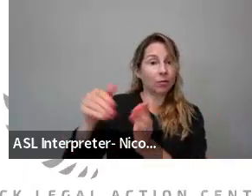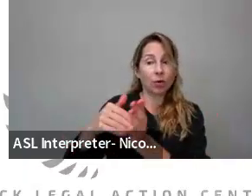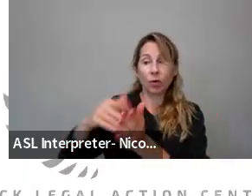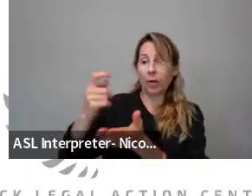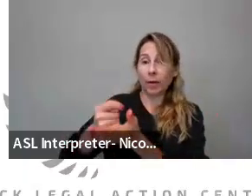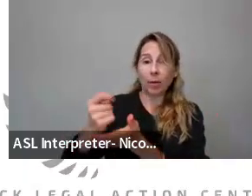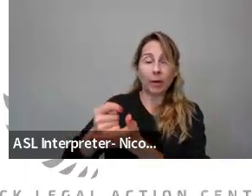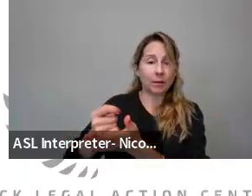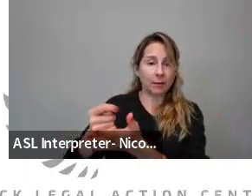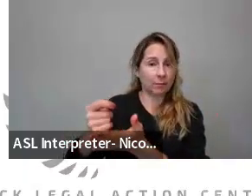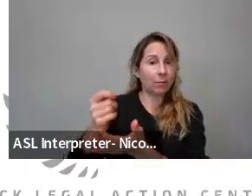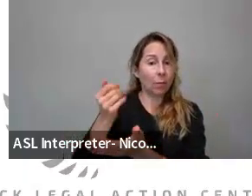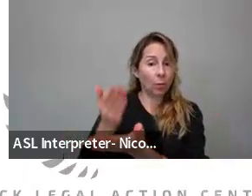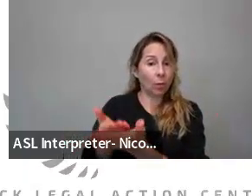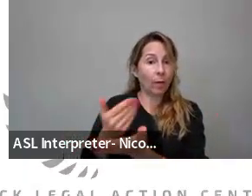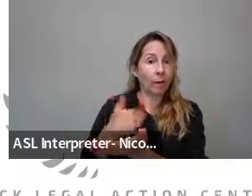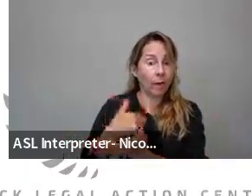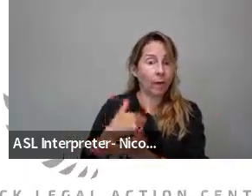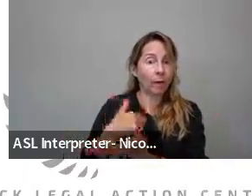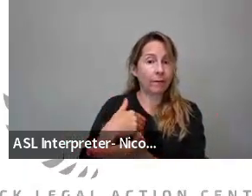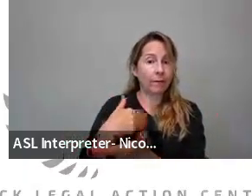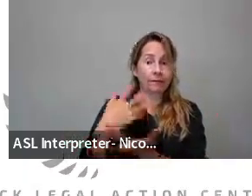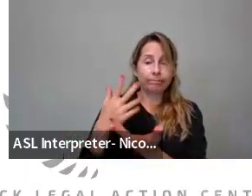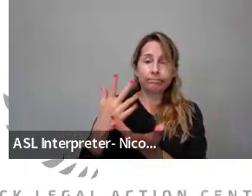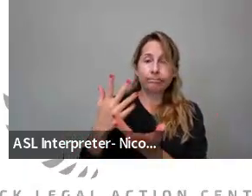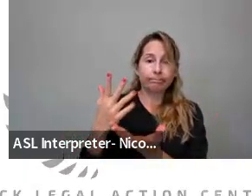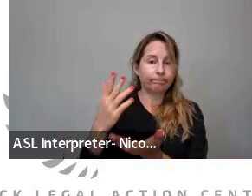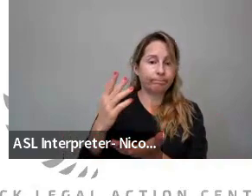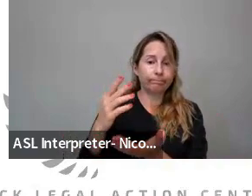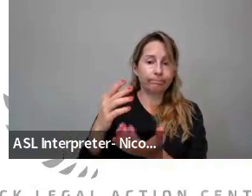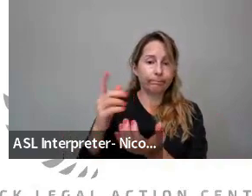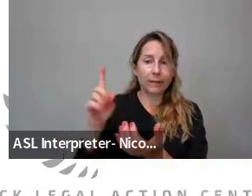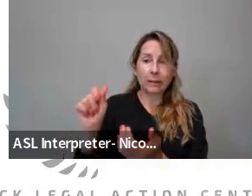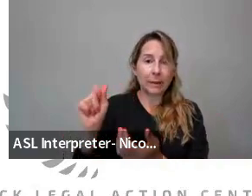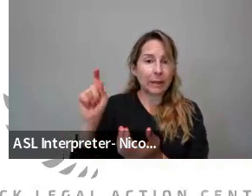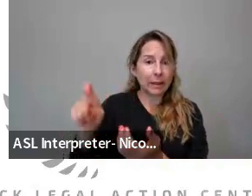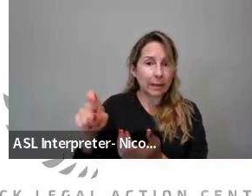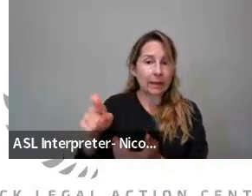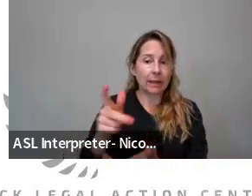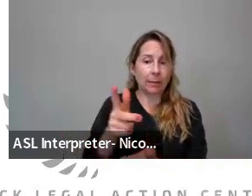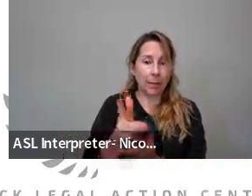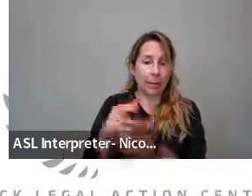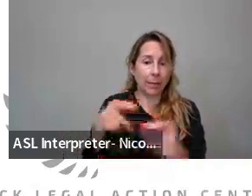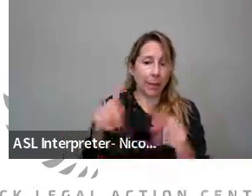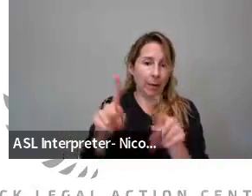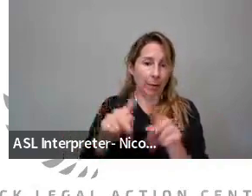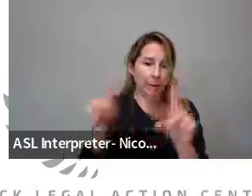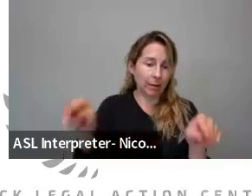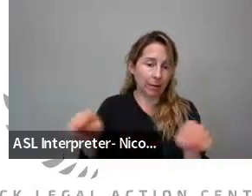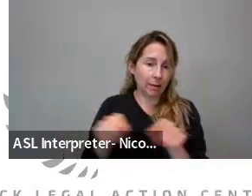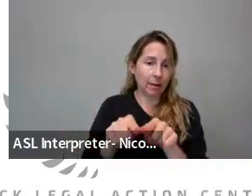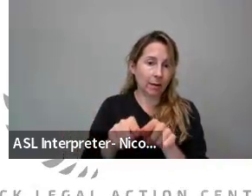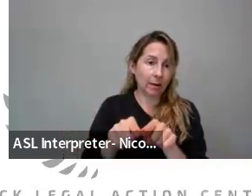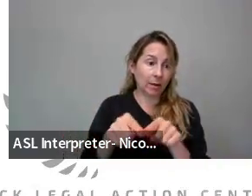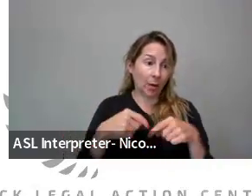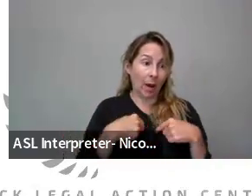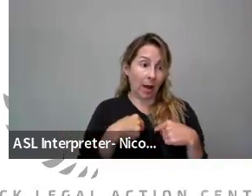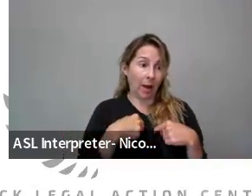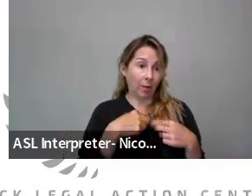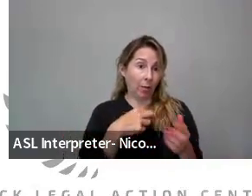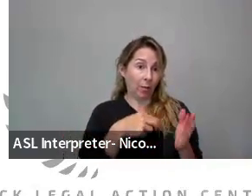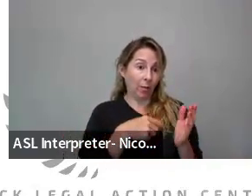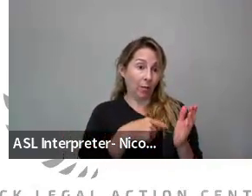disability that qualifies them to receive this permit. I should not be required to prove to you that that is actually